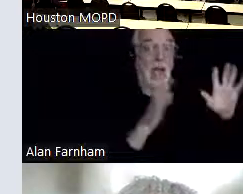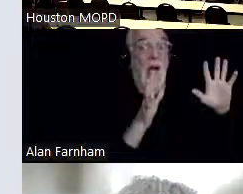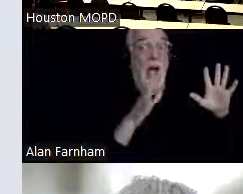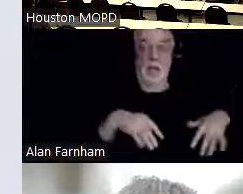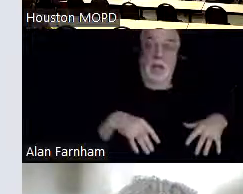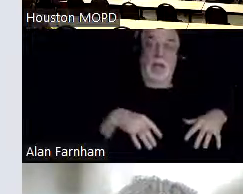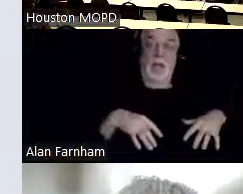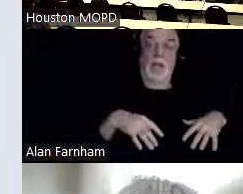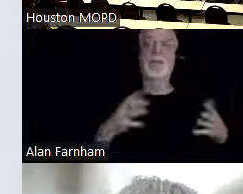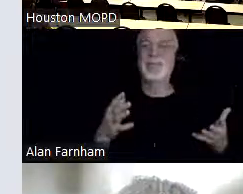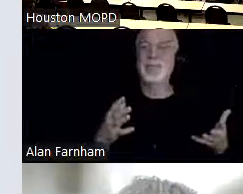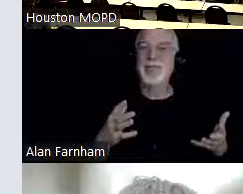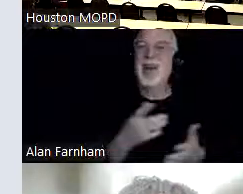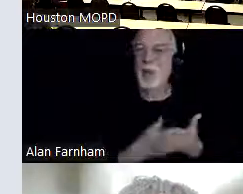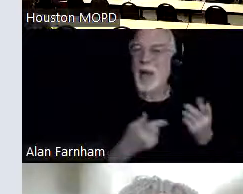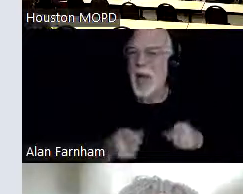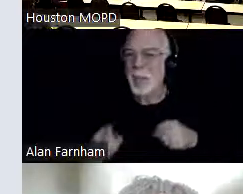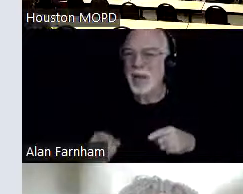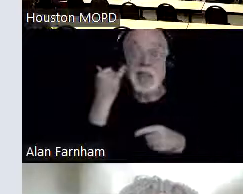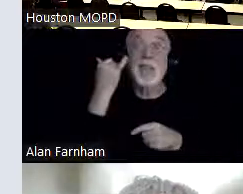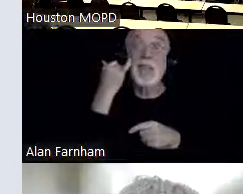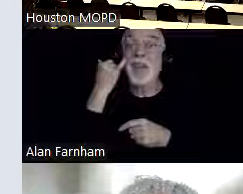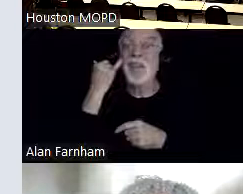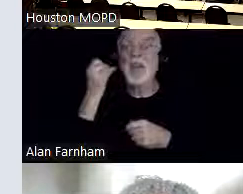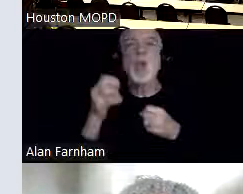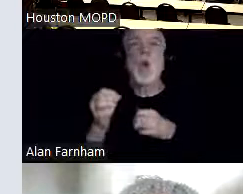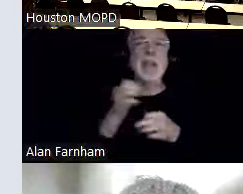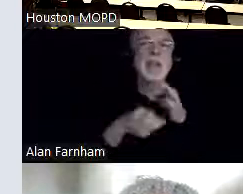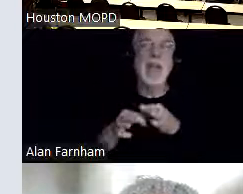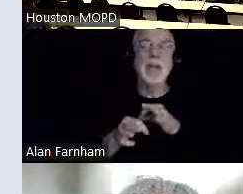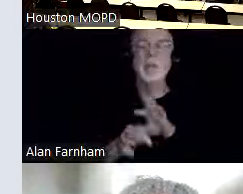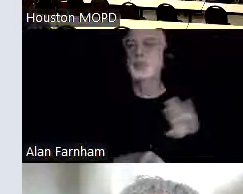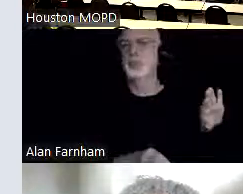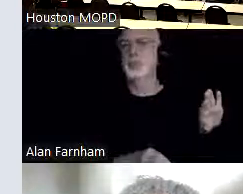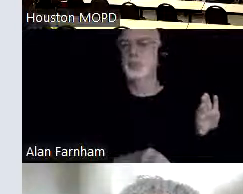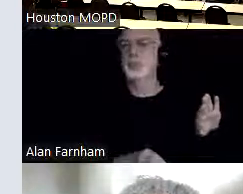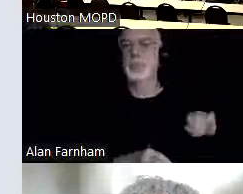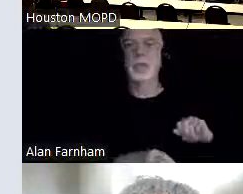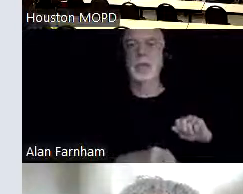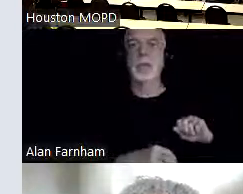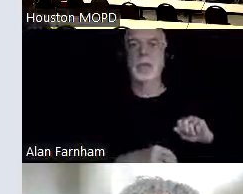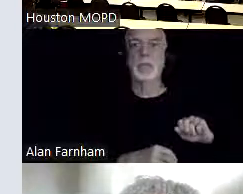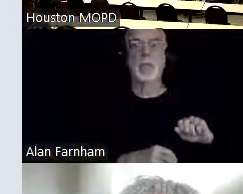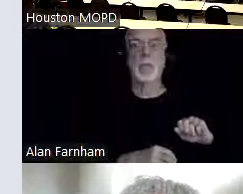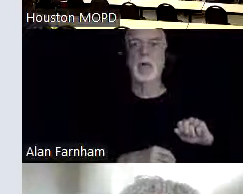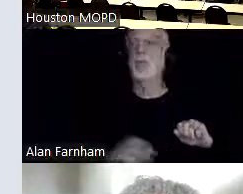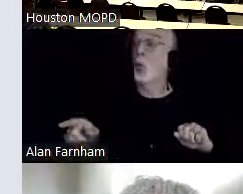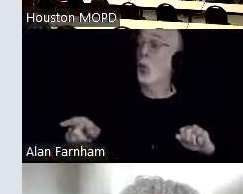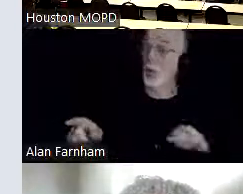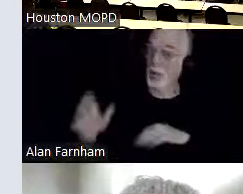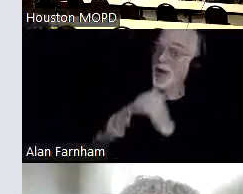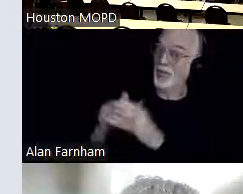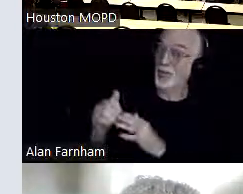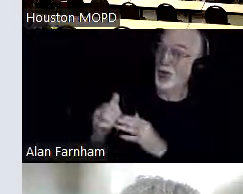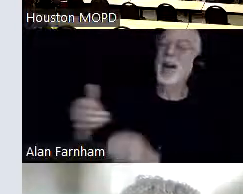happens? So instead they say nothing. And they go on and they hire the person that makes them feel most comfortable. That's